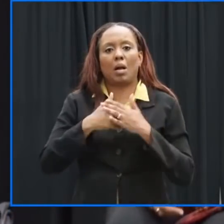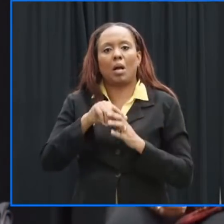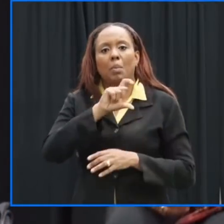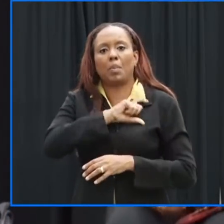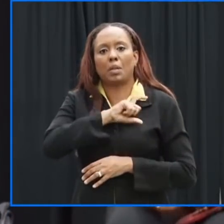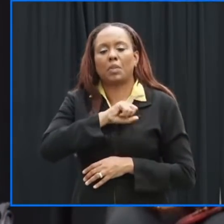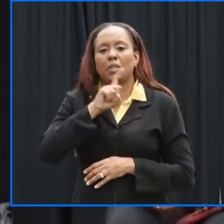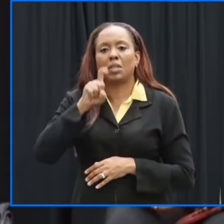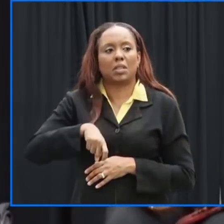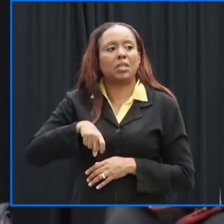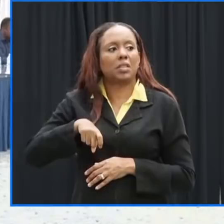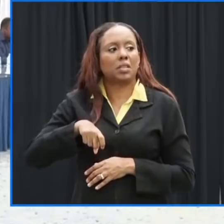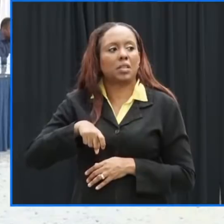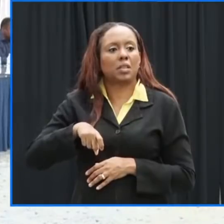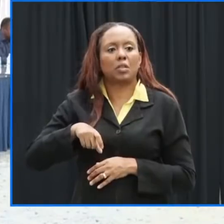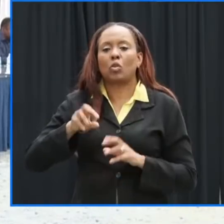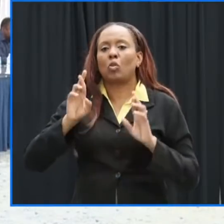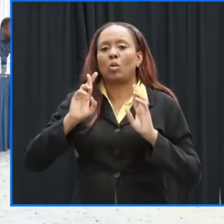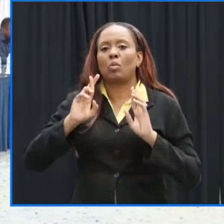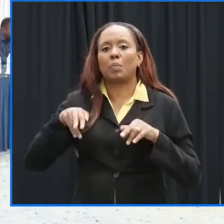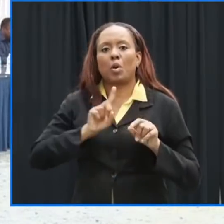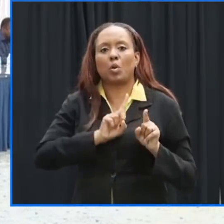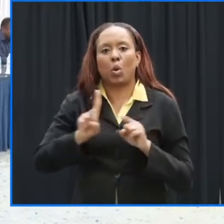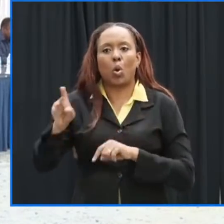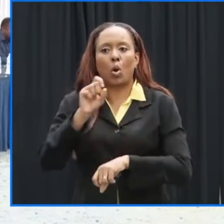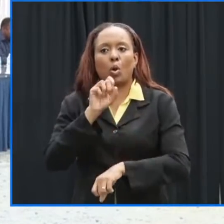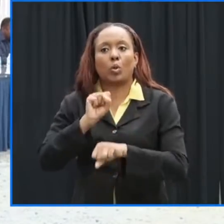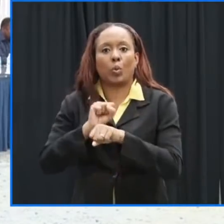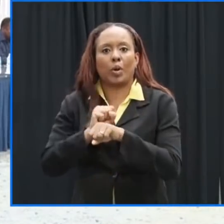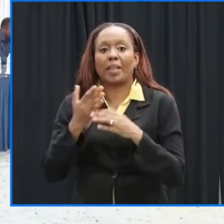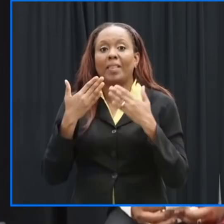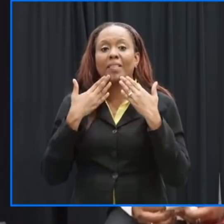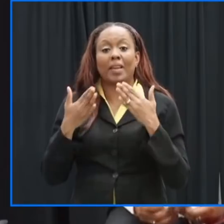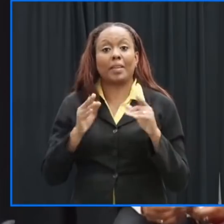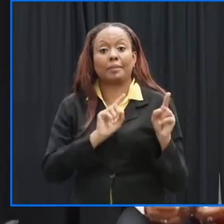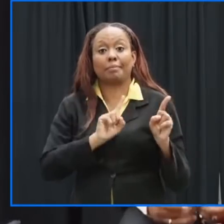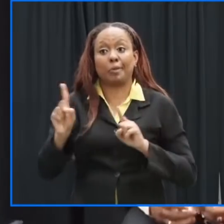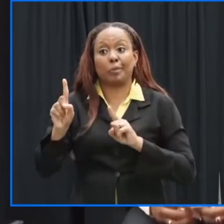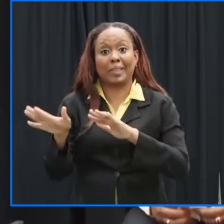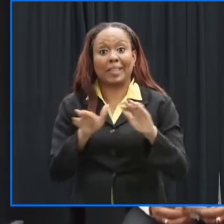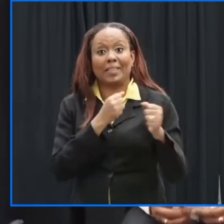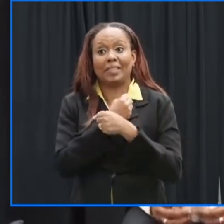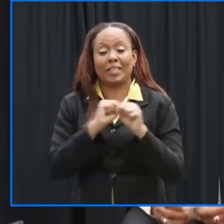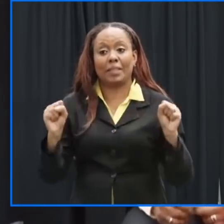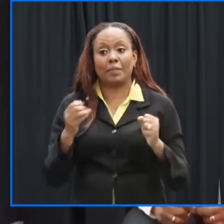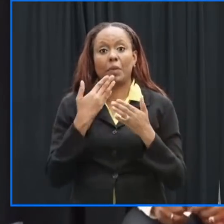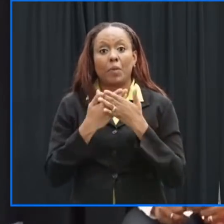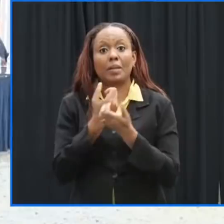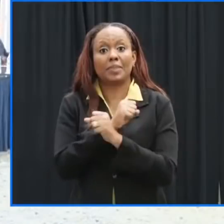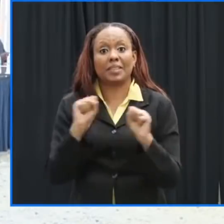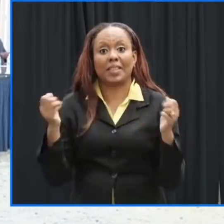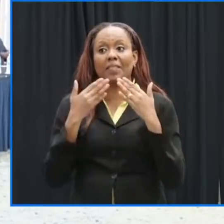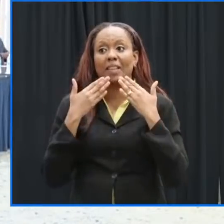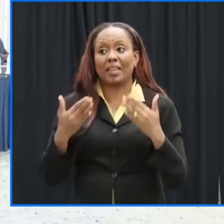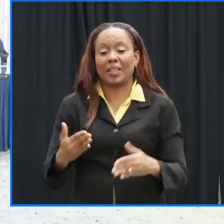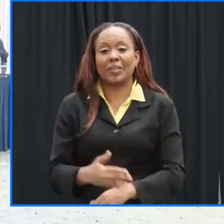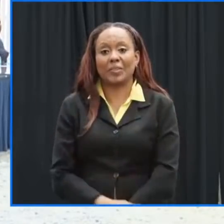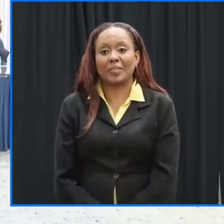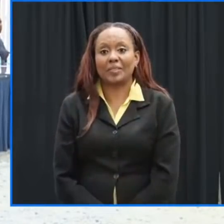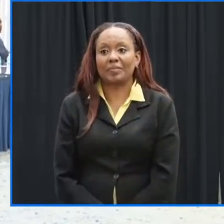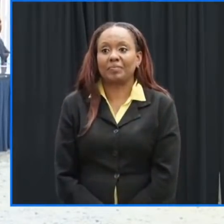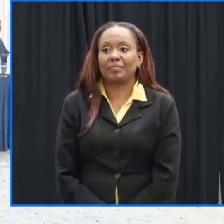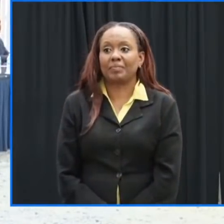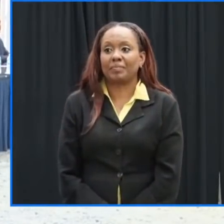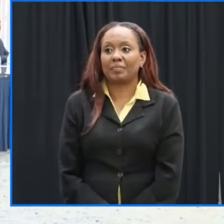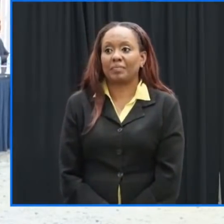Right. So, AG, yeah? Okay. Thank you very much, and go safely and be well and be safe. Thank you very much.